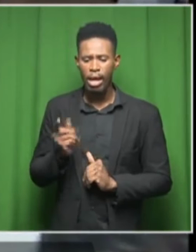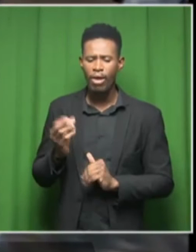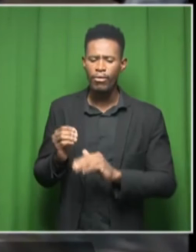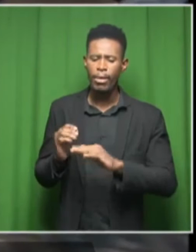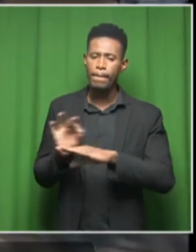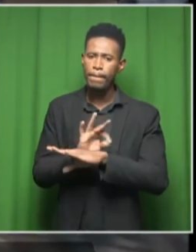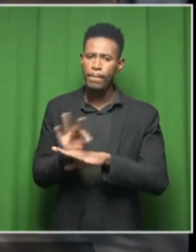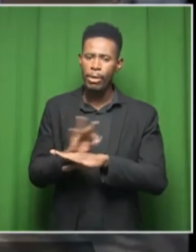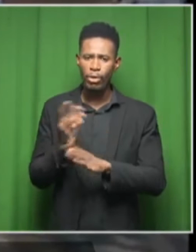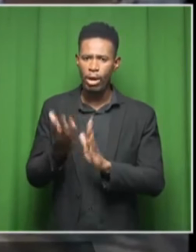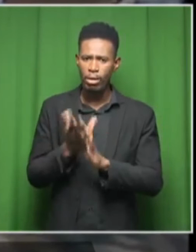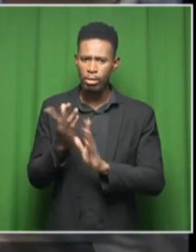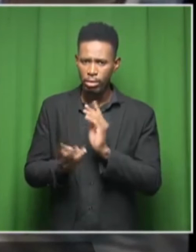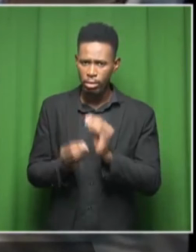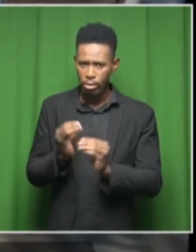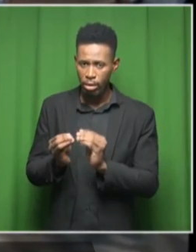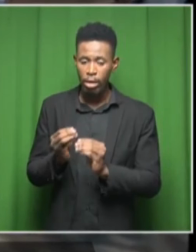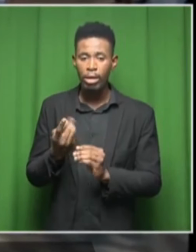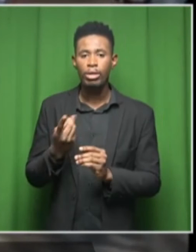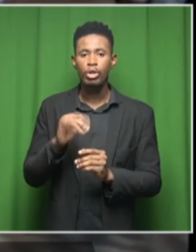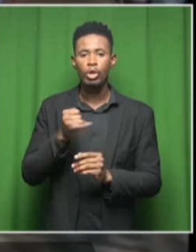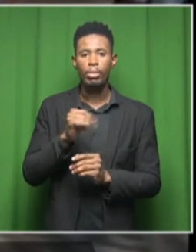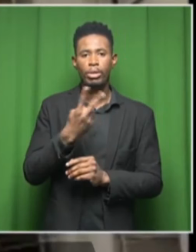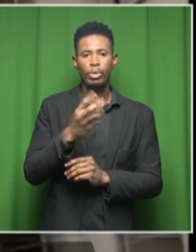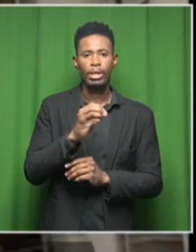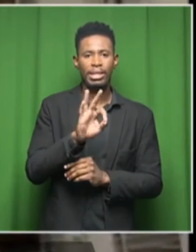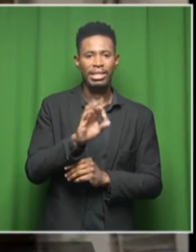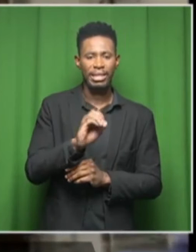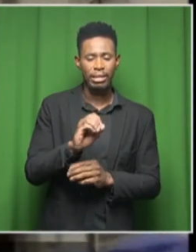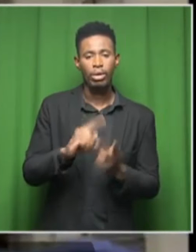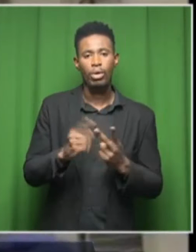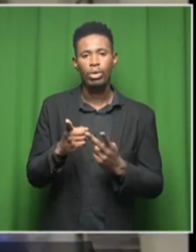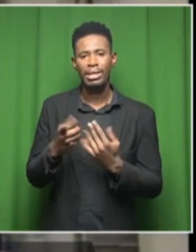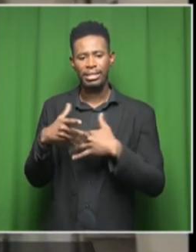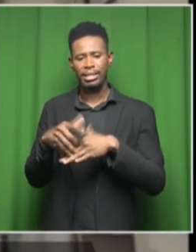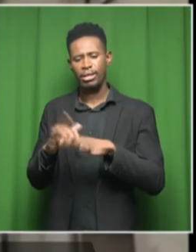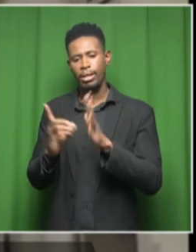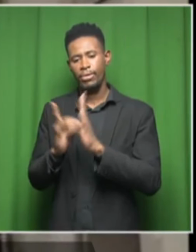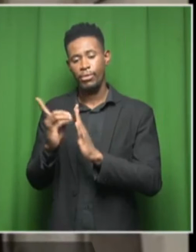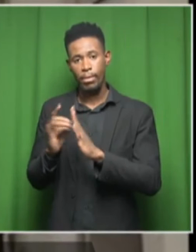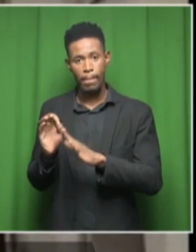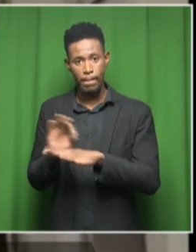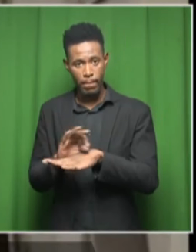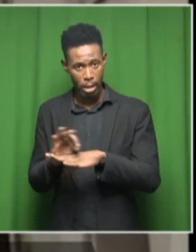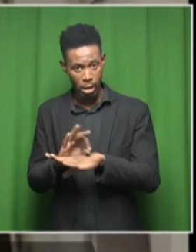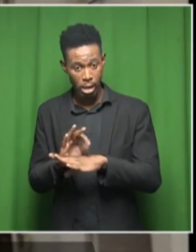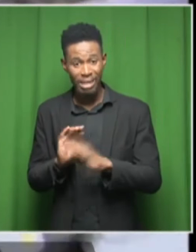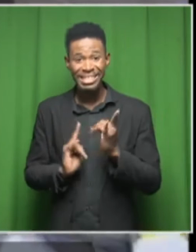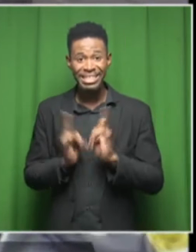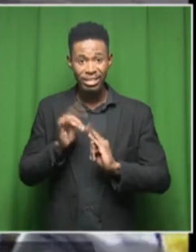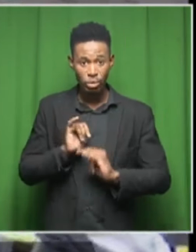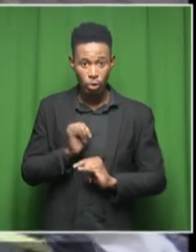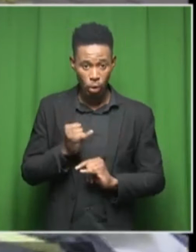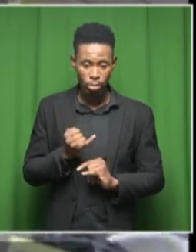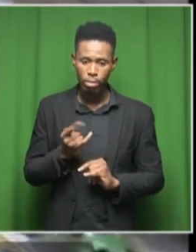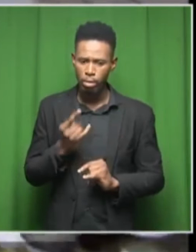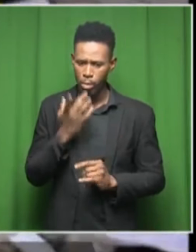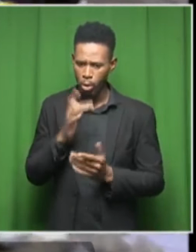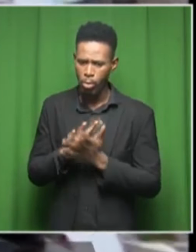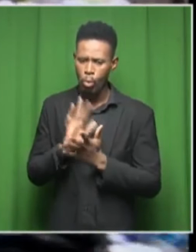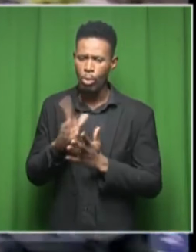plans, such as the Joburg 2030 and the Integrated Development Plan, the city of Johannesburg promises an